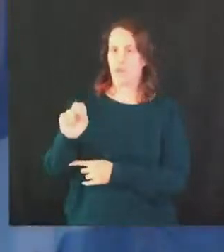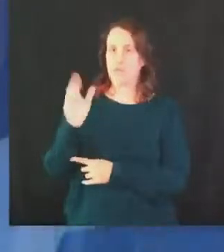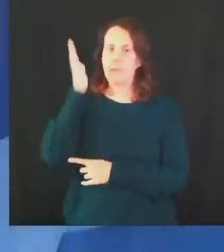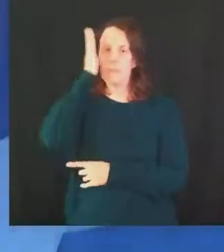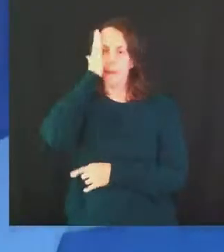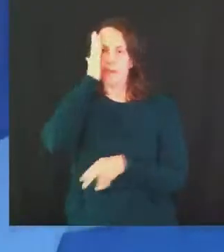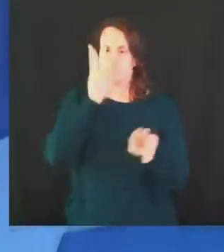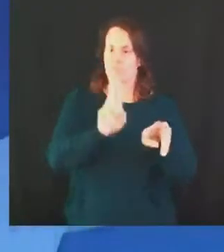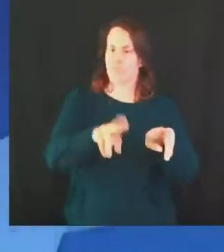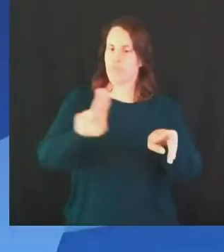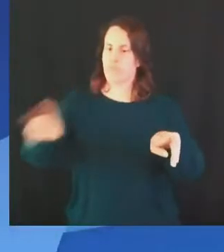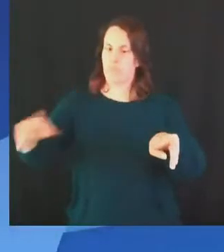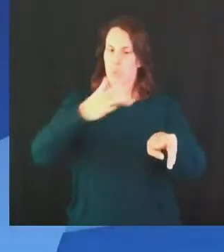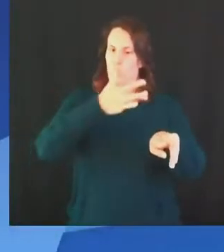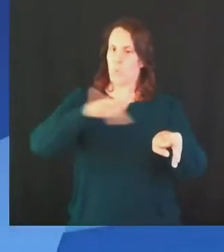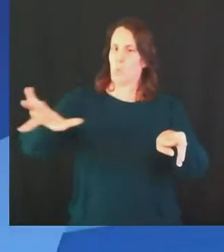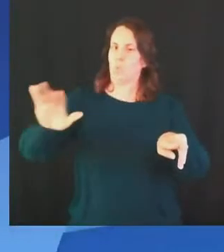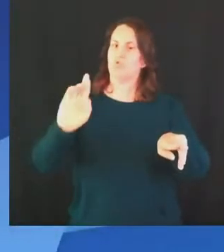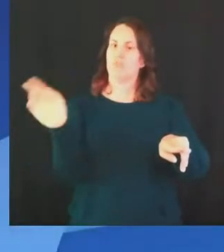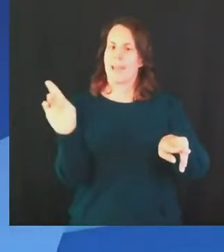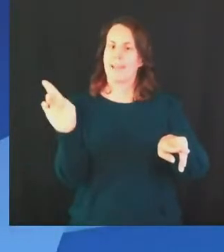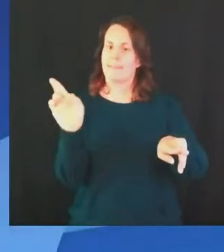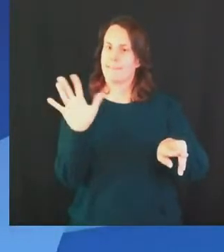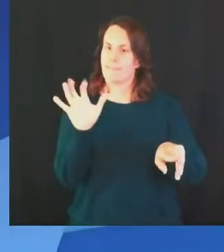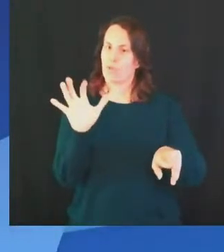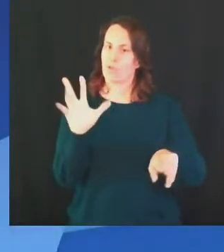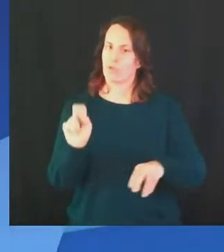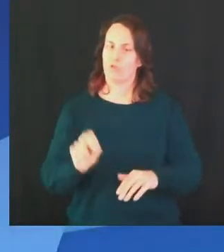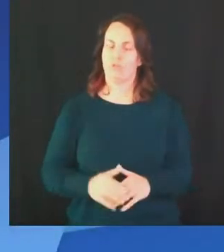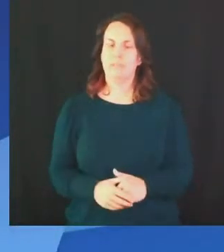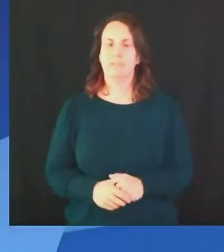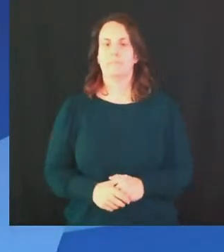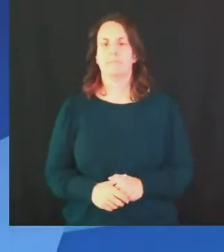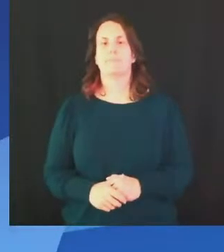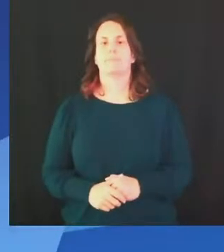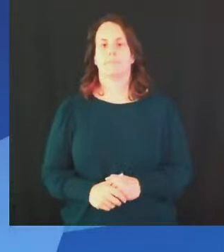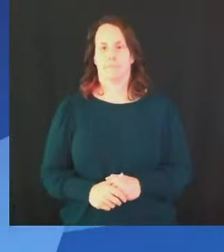Thank you. Now to Will Cushman from WisContext. Will?